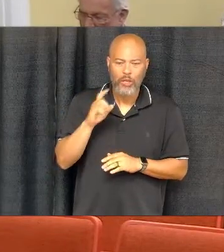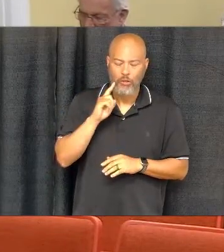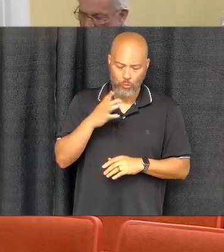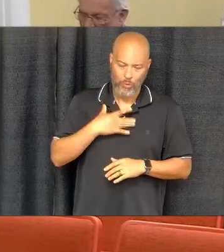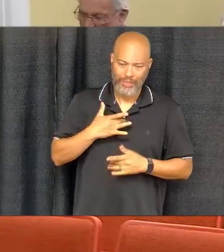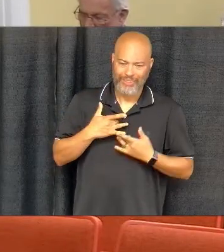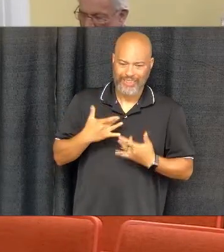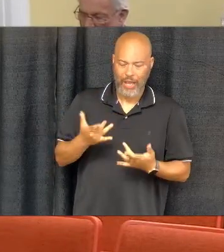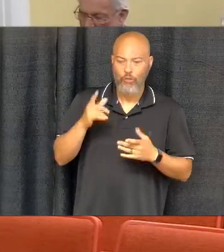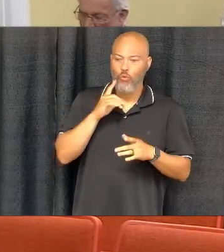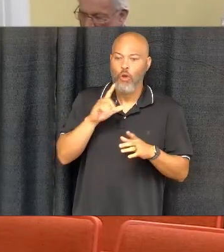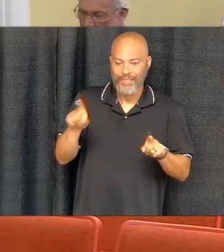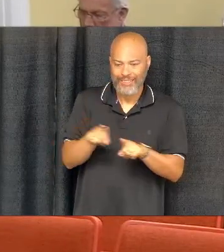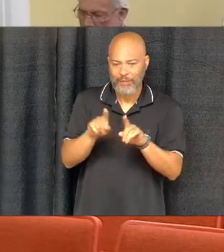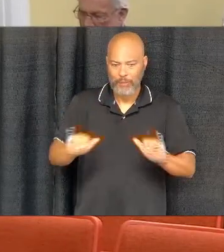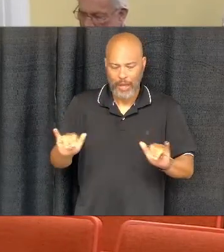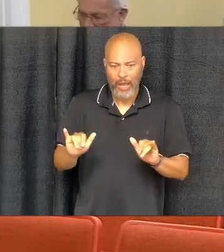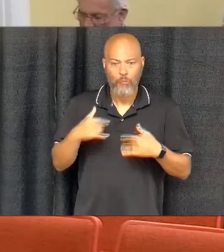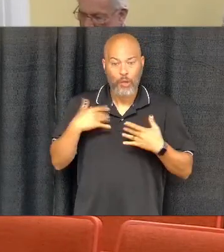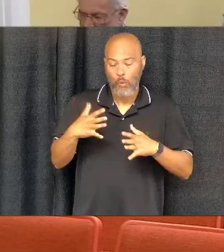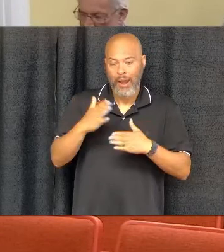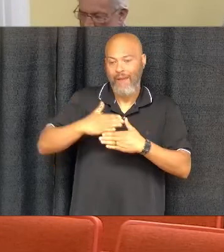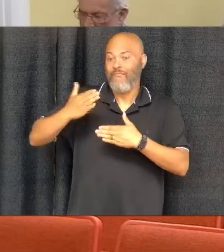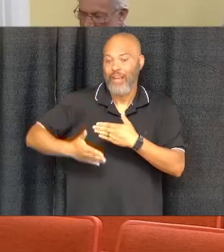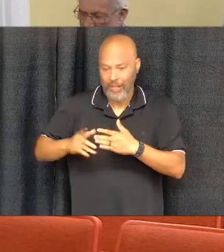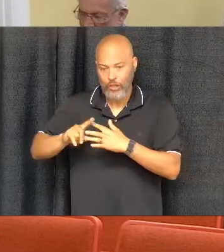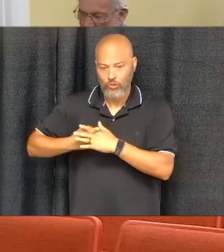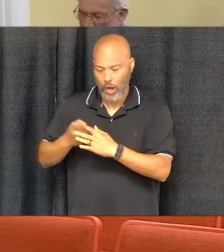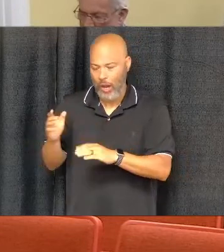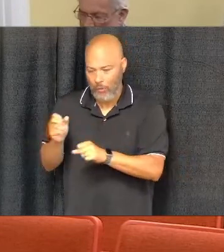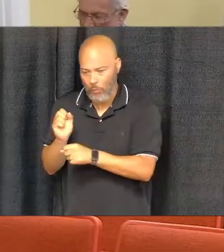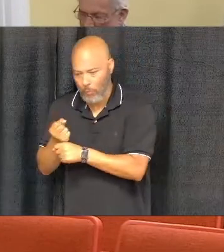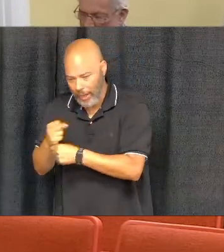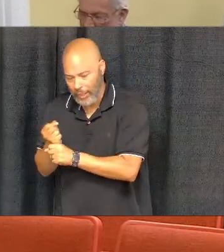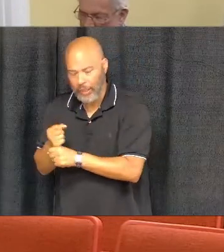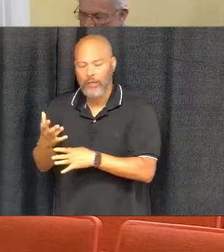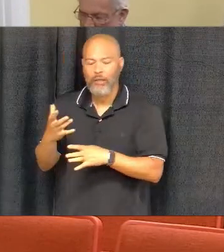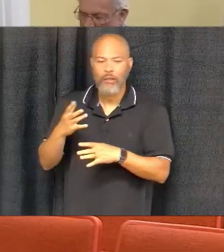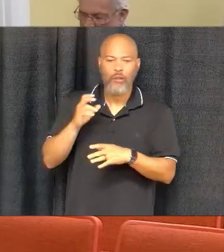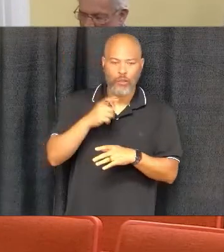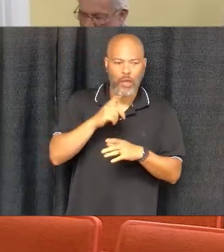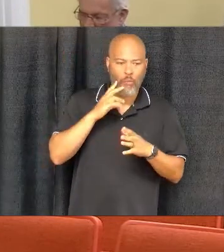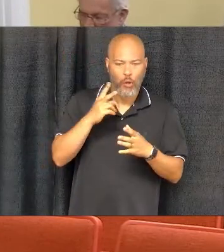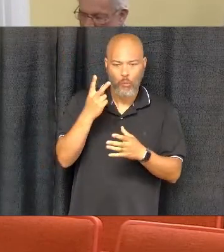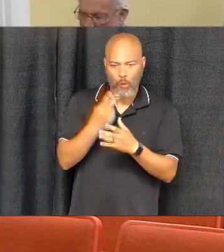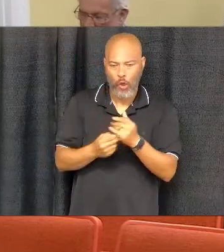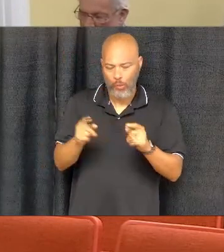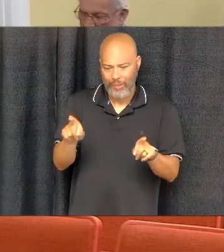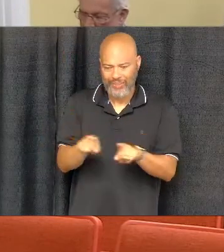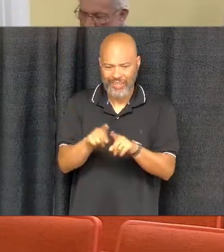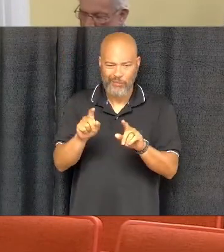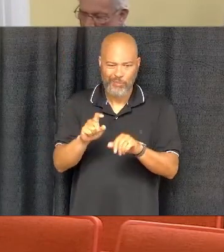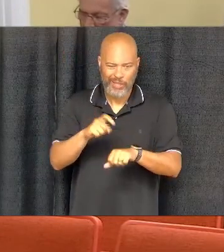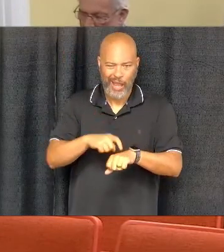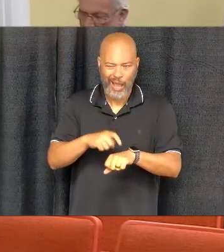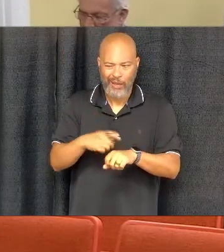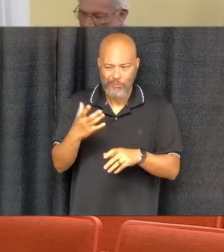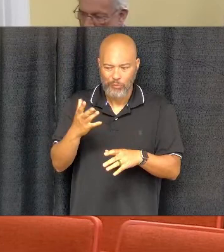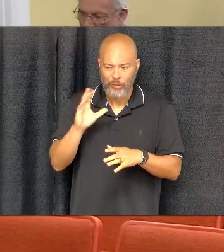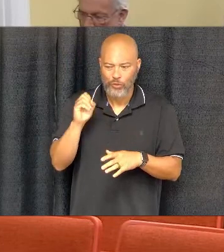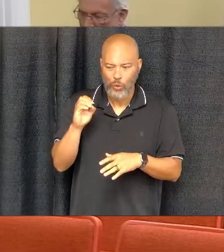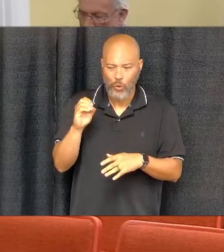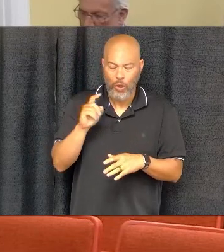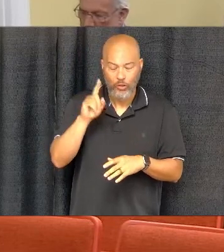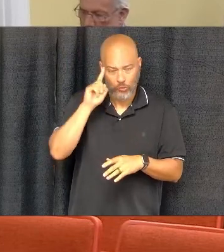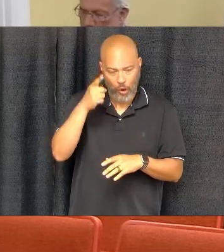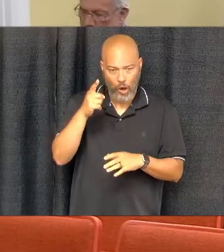start concurrently, so we don't want them to finish it and then you can start construction. They would both take about the same amount of time, so a